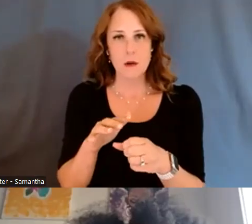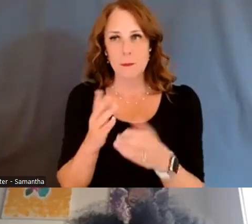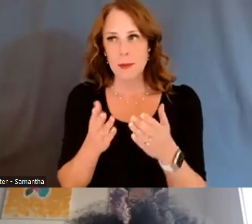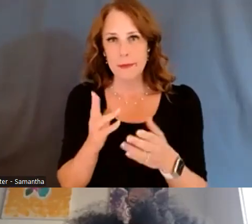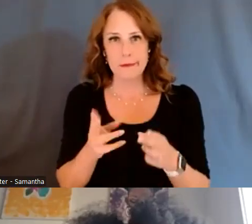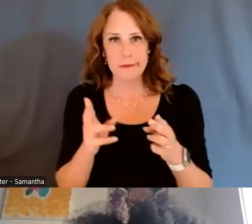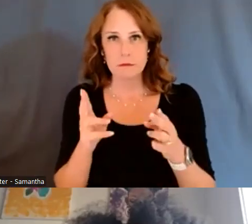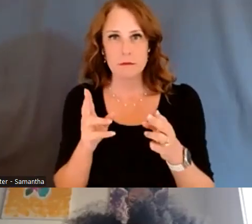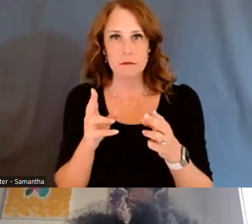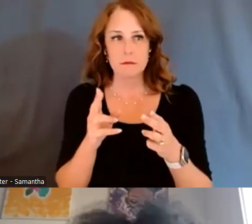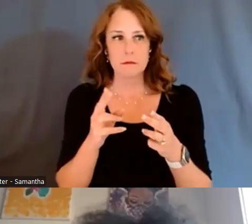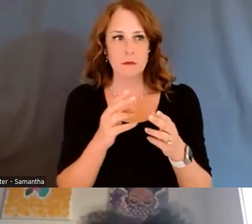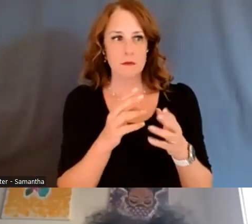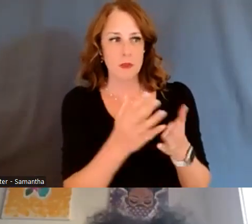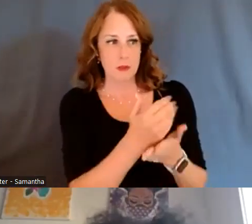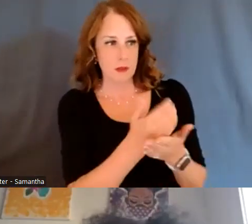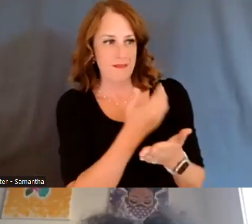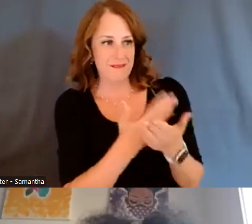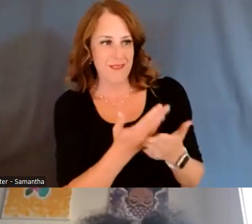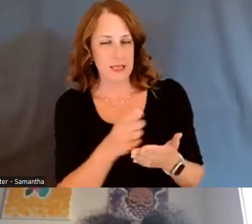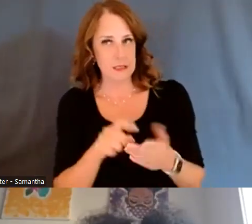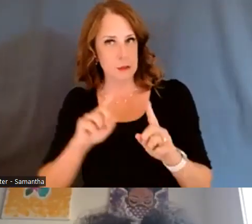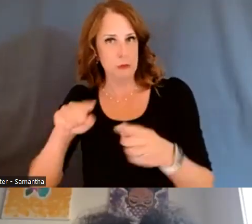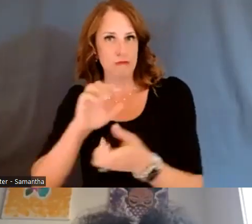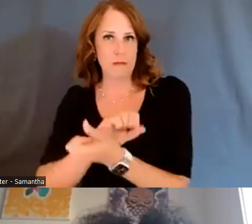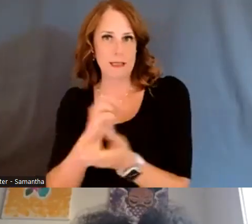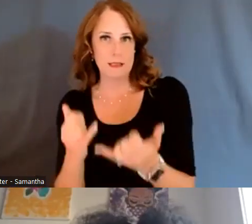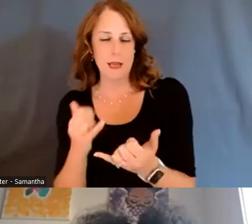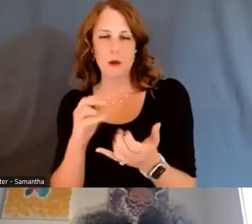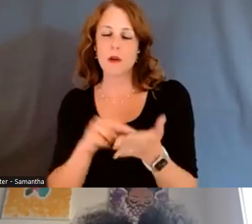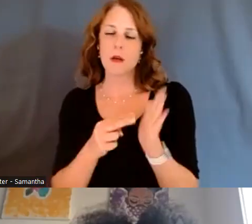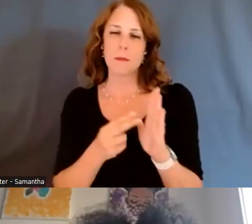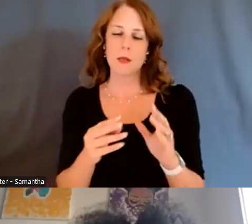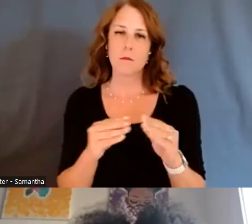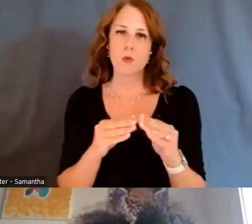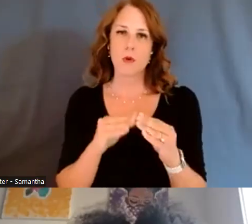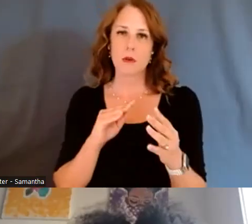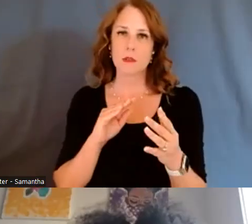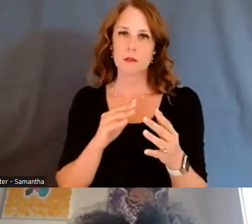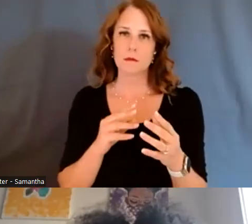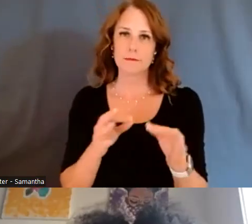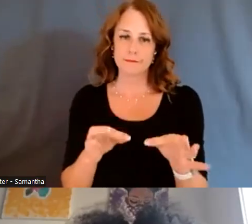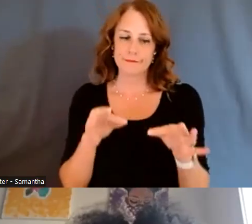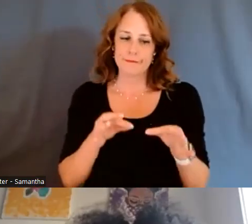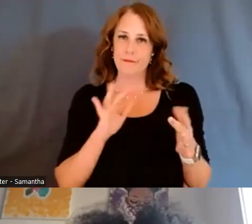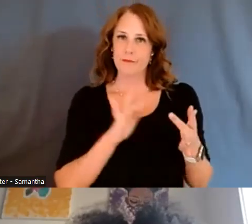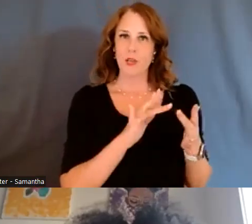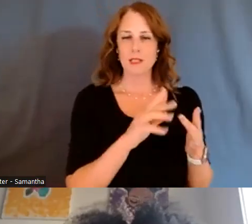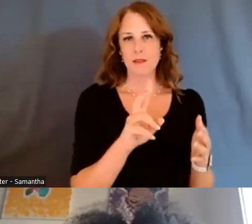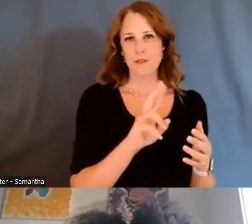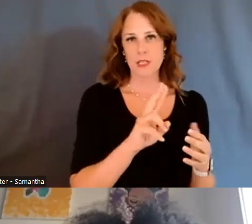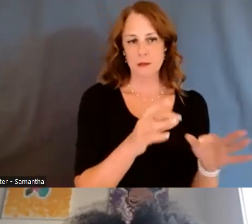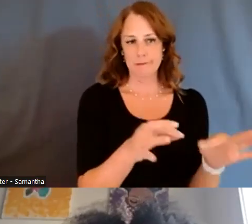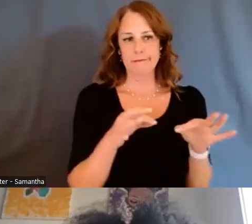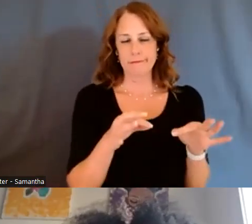the facts of the case, then we're going to have a much sooner contact with the victim than we would if it were a